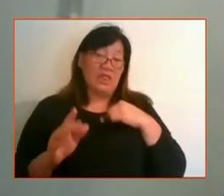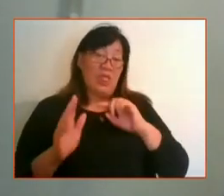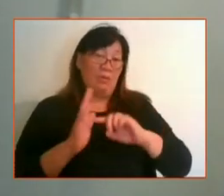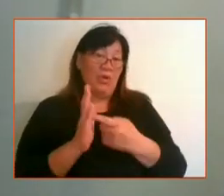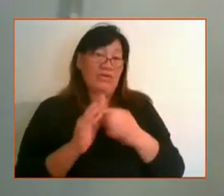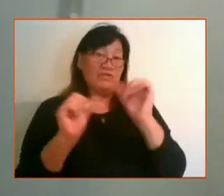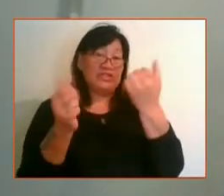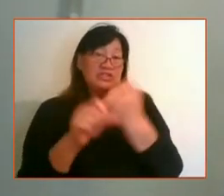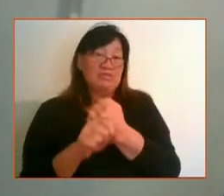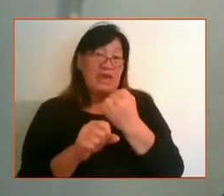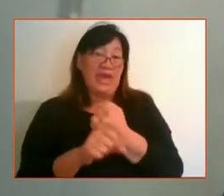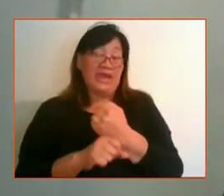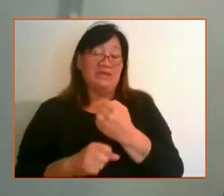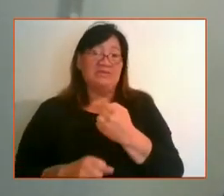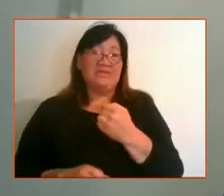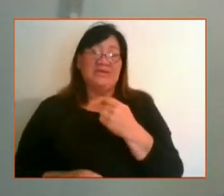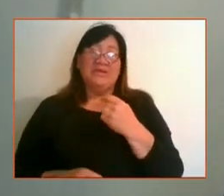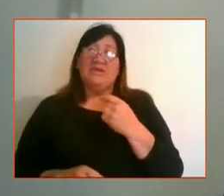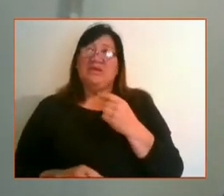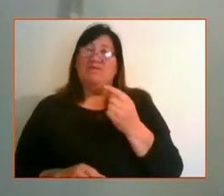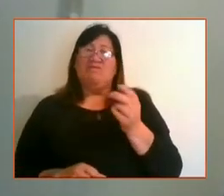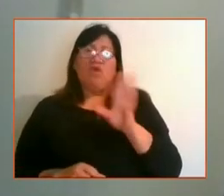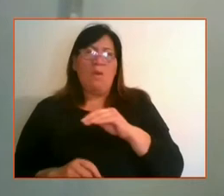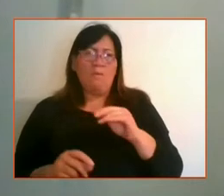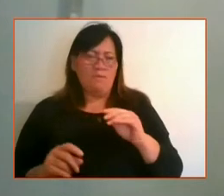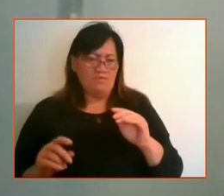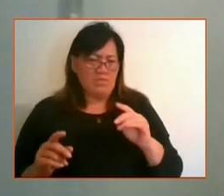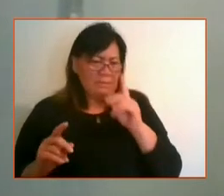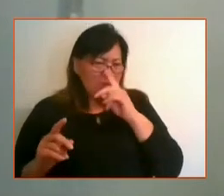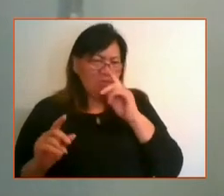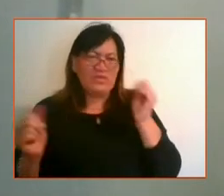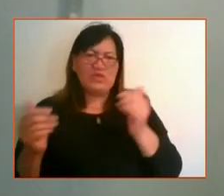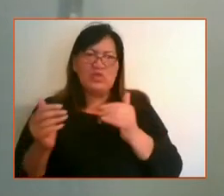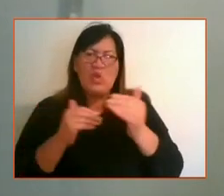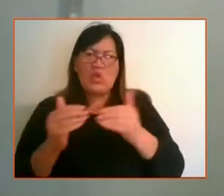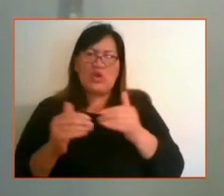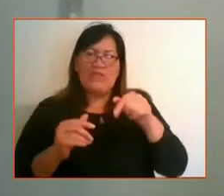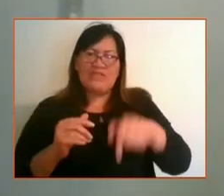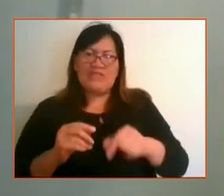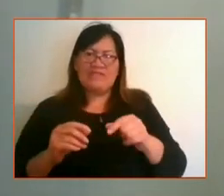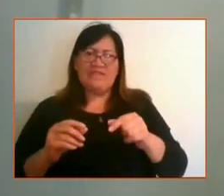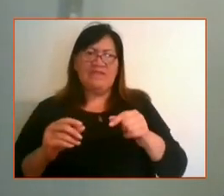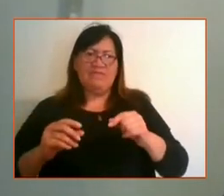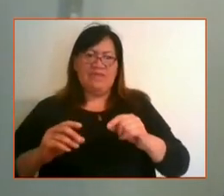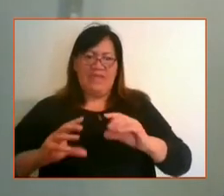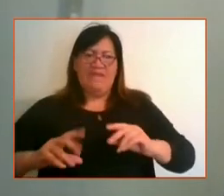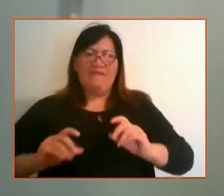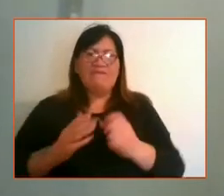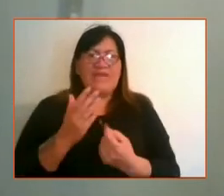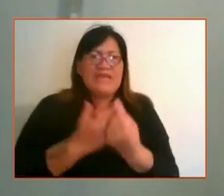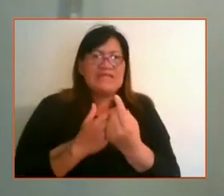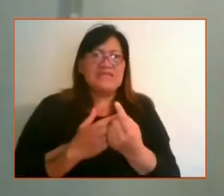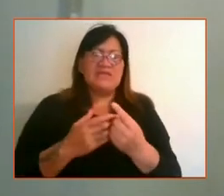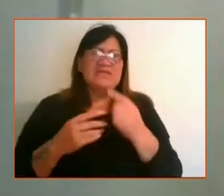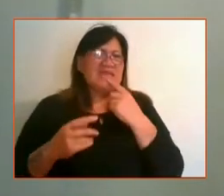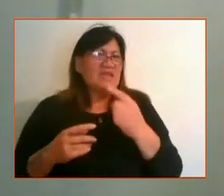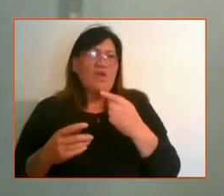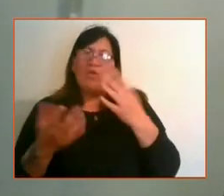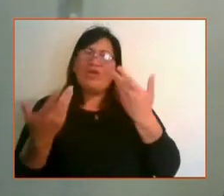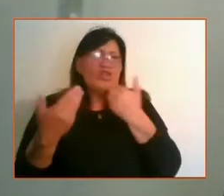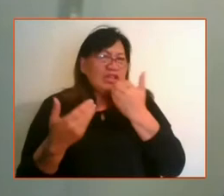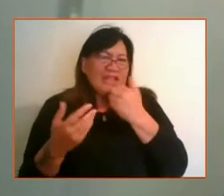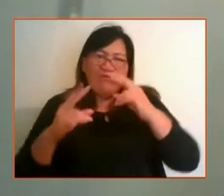think, you know, by the organisers of this event, that we lack some of the research that we